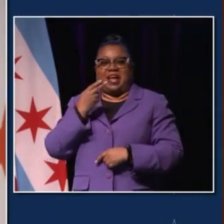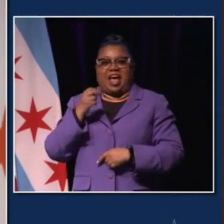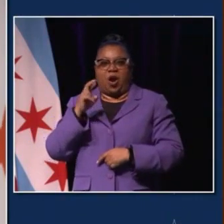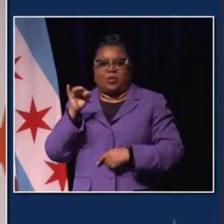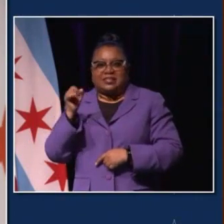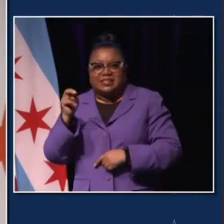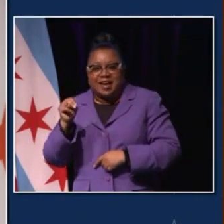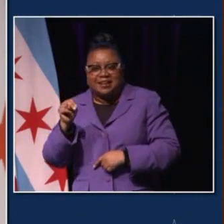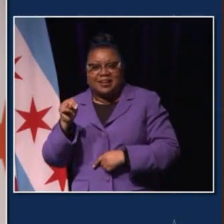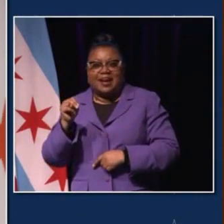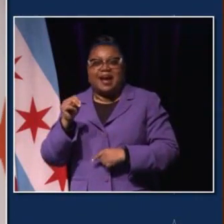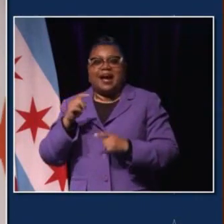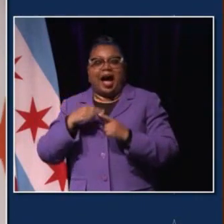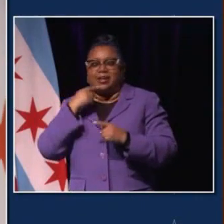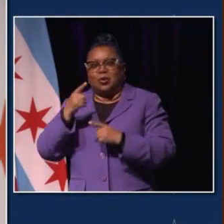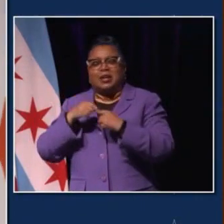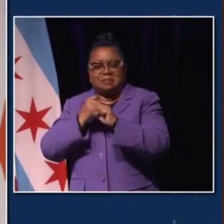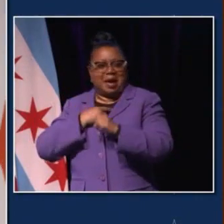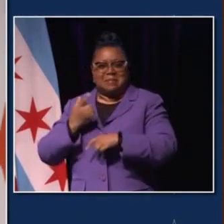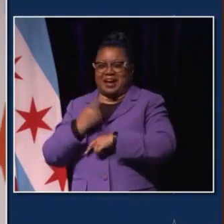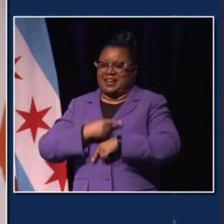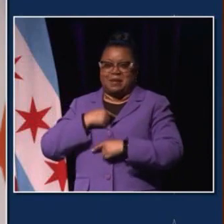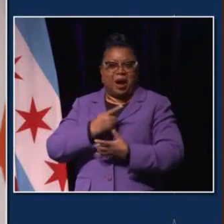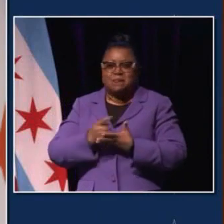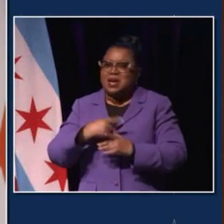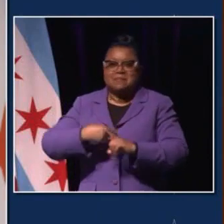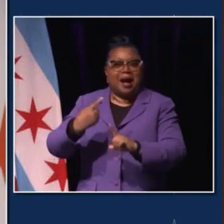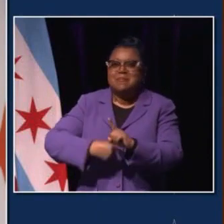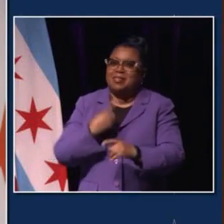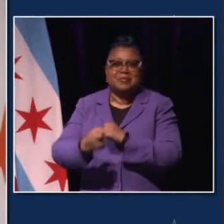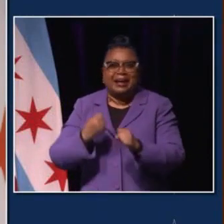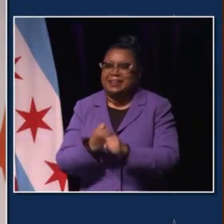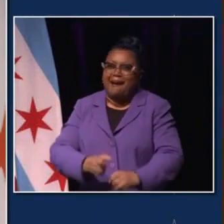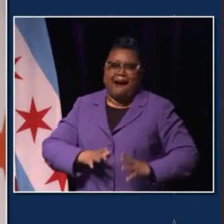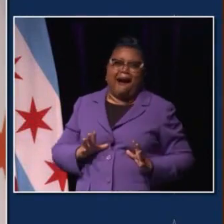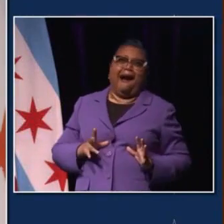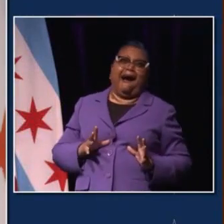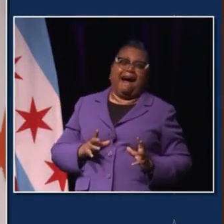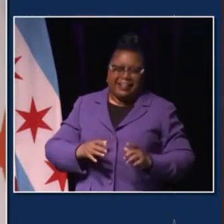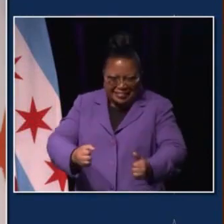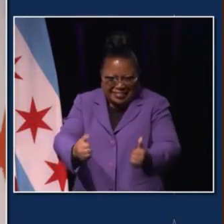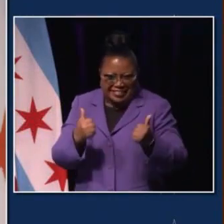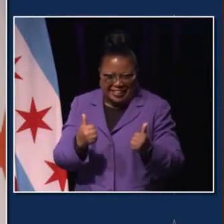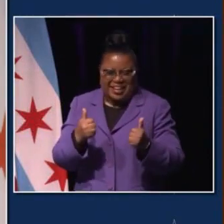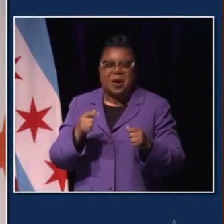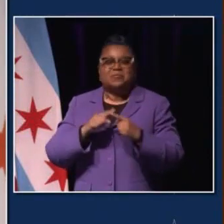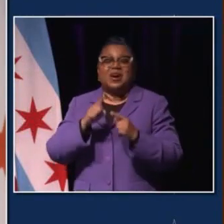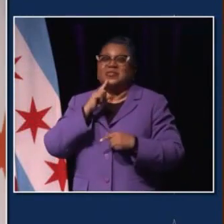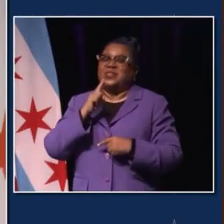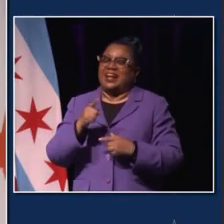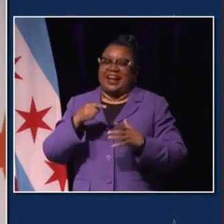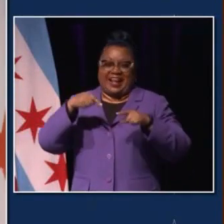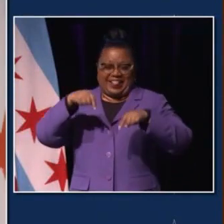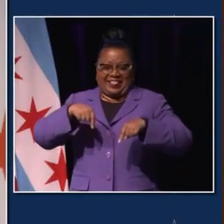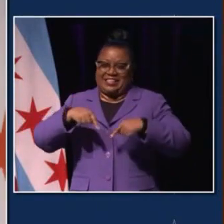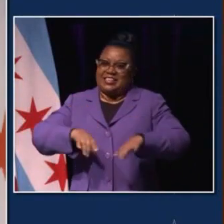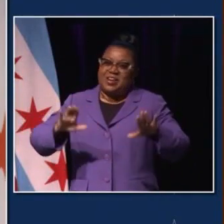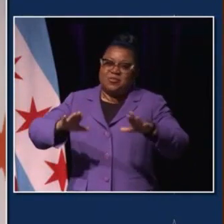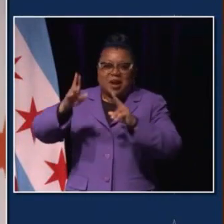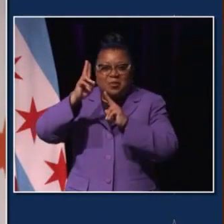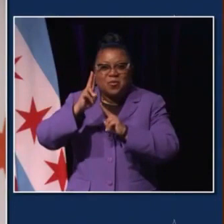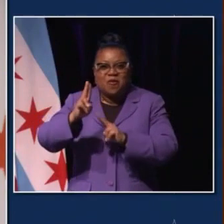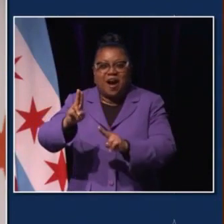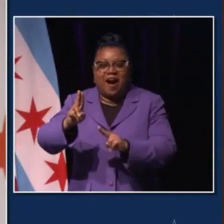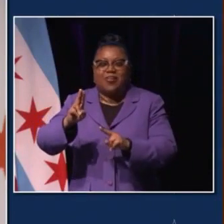Harrison. I told him he made my day, my week, my month, my year. But really, this incredible